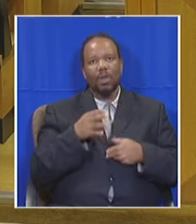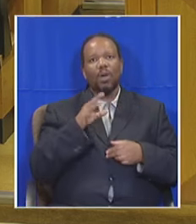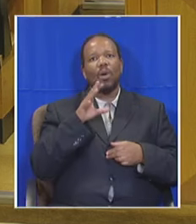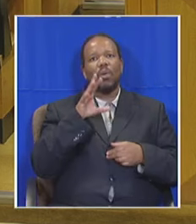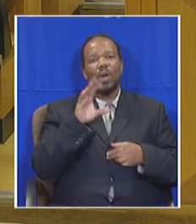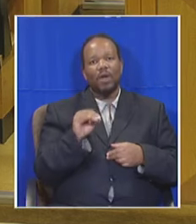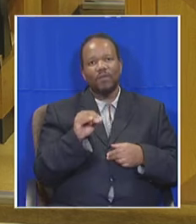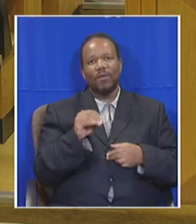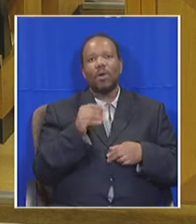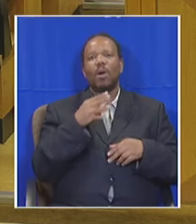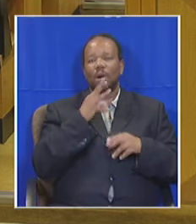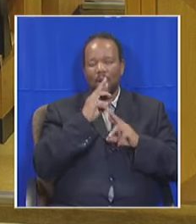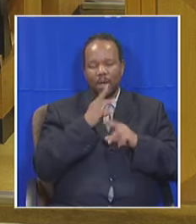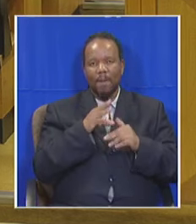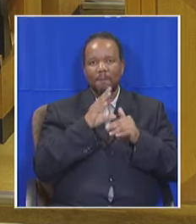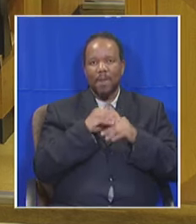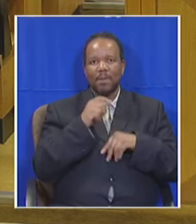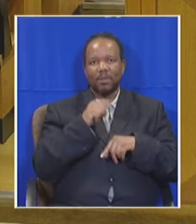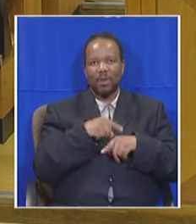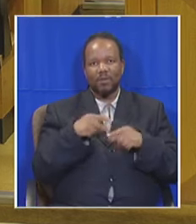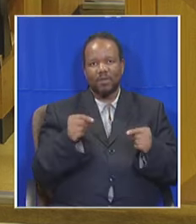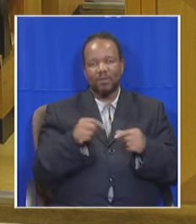Honourable Member, your time has expired.